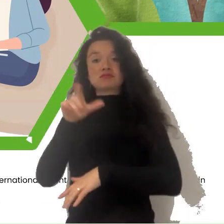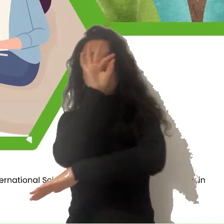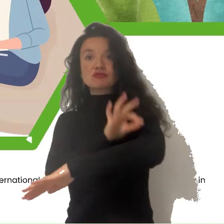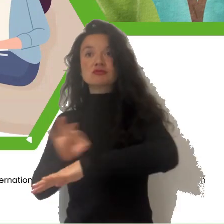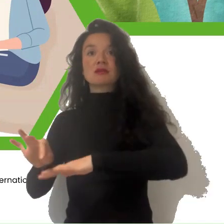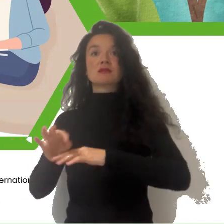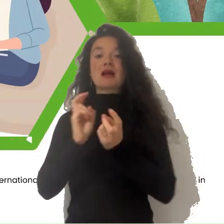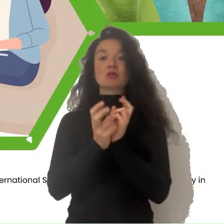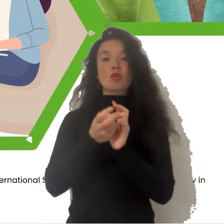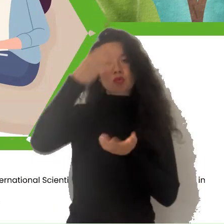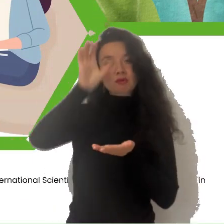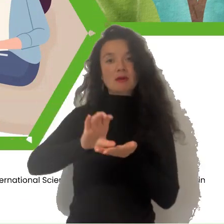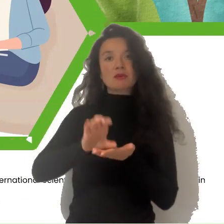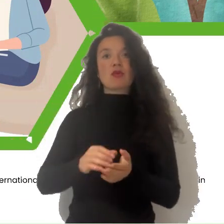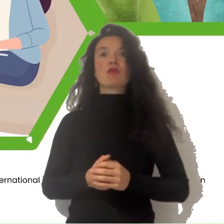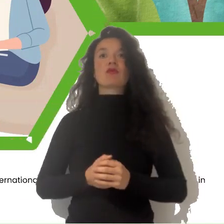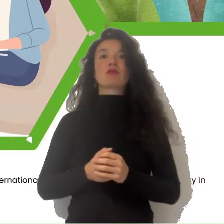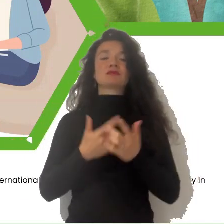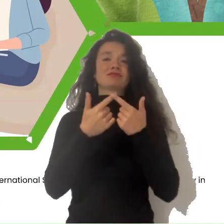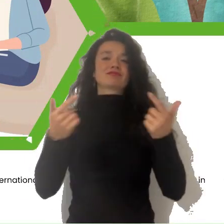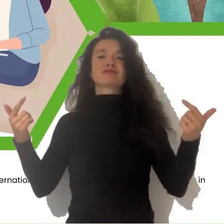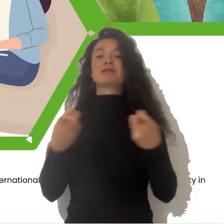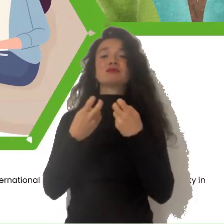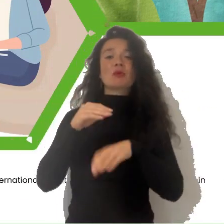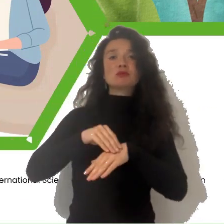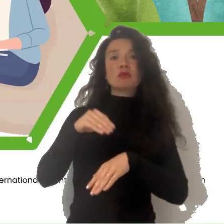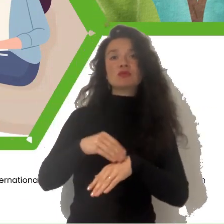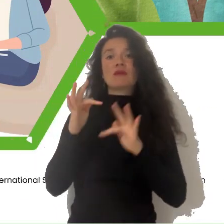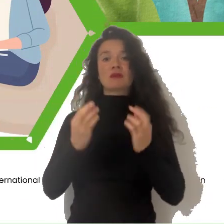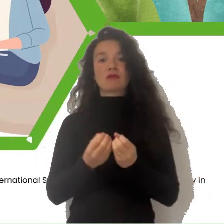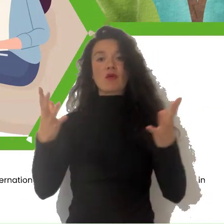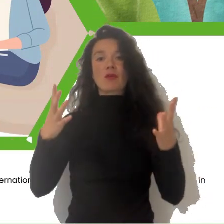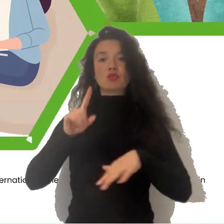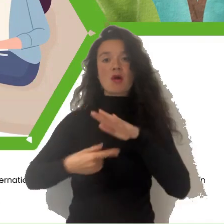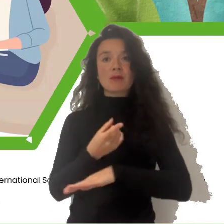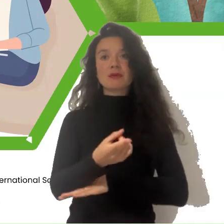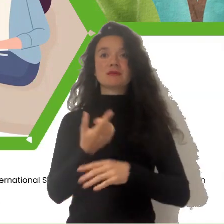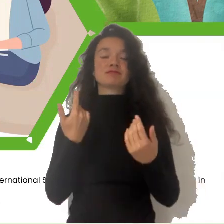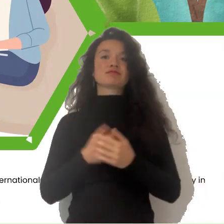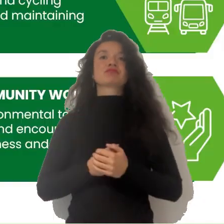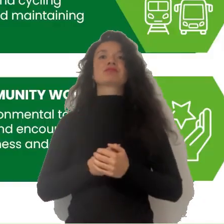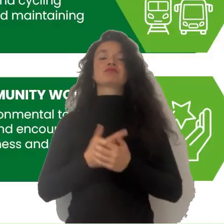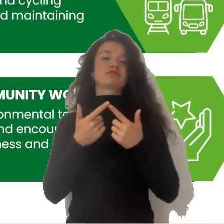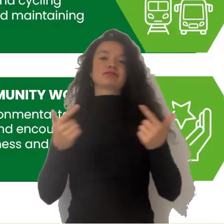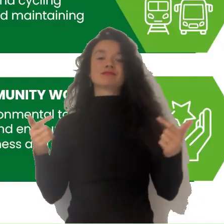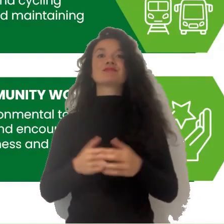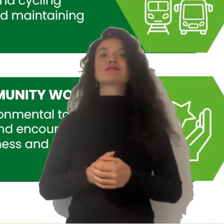make your work more green and eco-friendly.